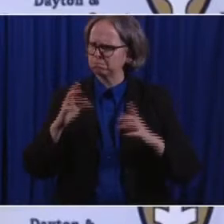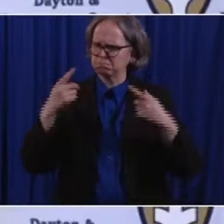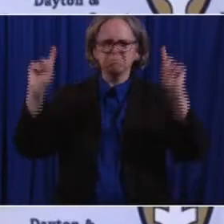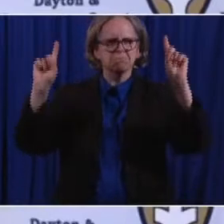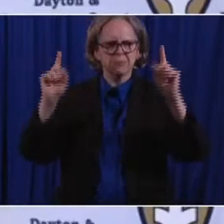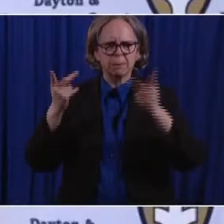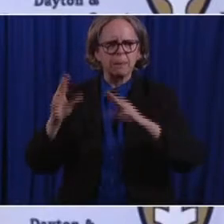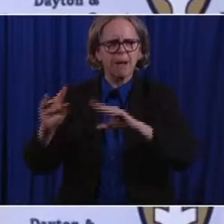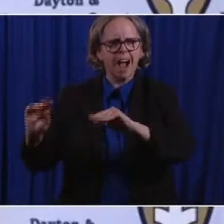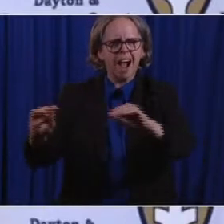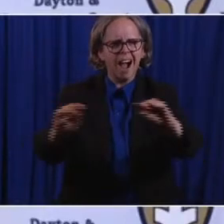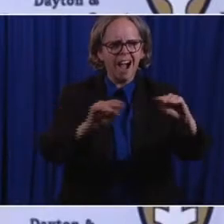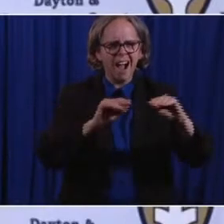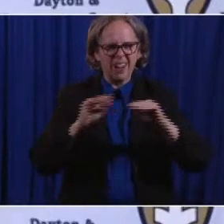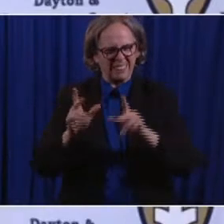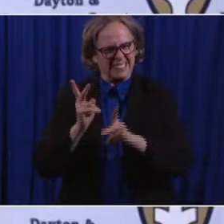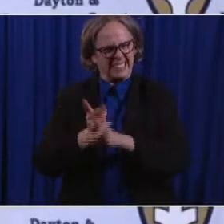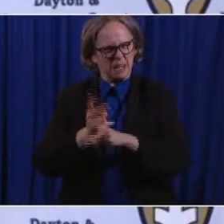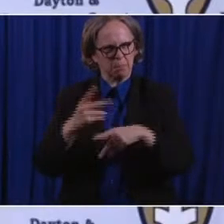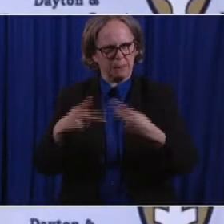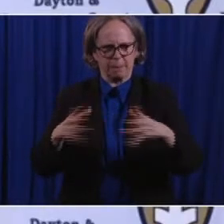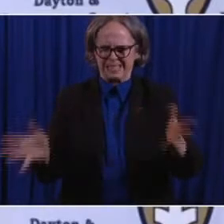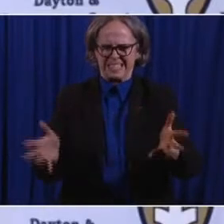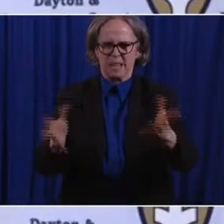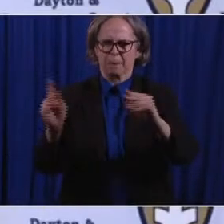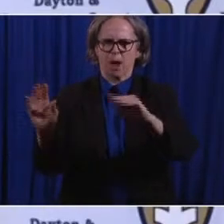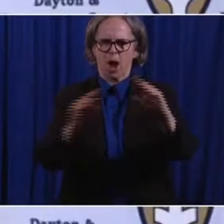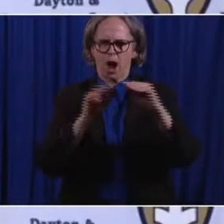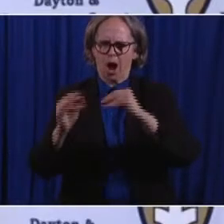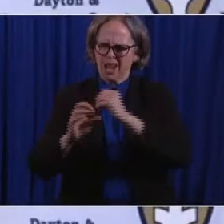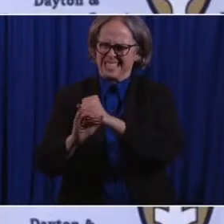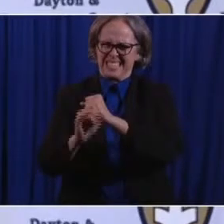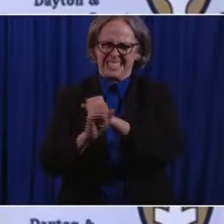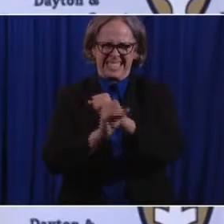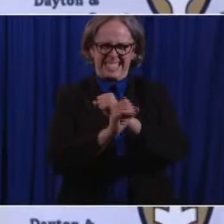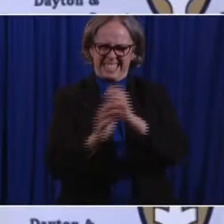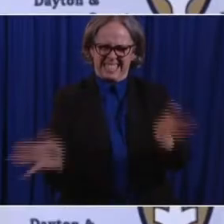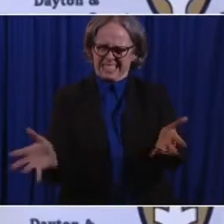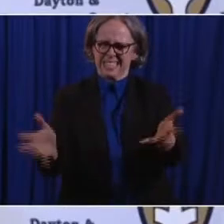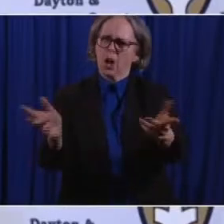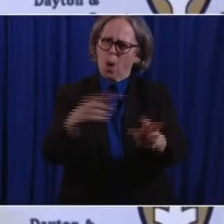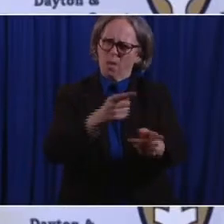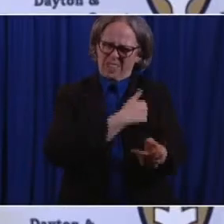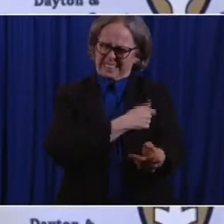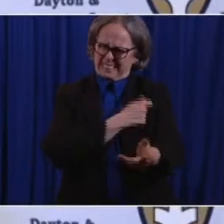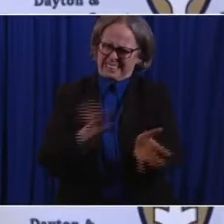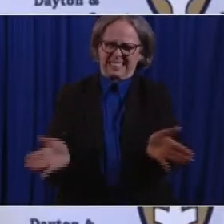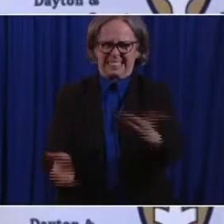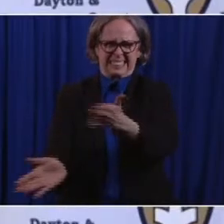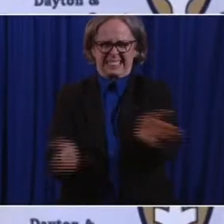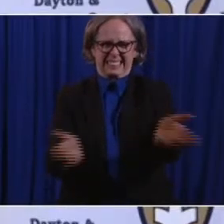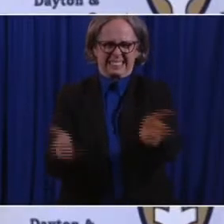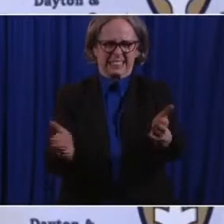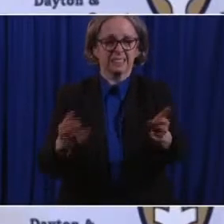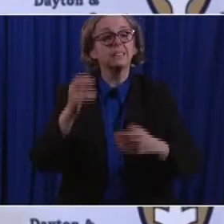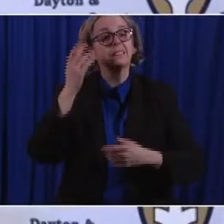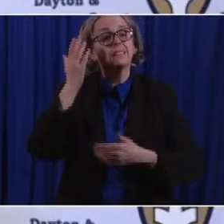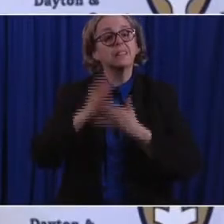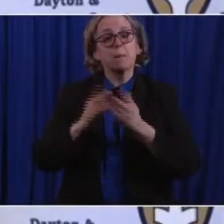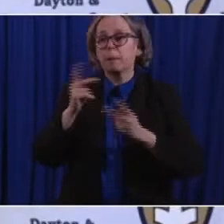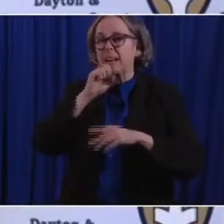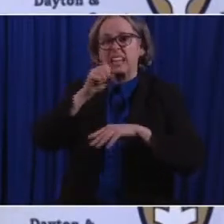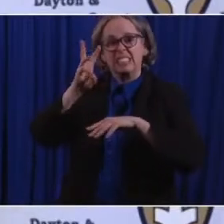keep going. And you look at these numbers, Joe, people over 65 years of age, over